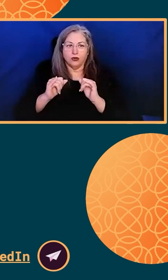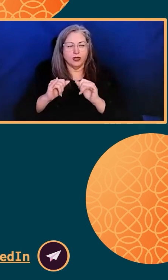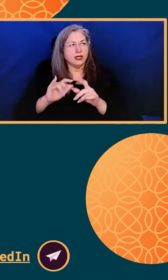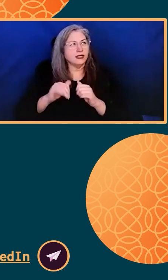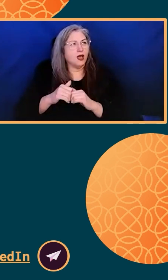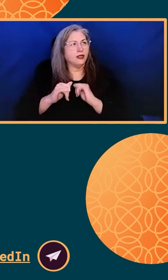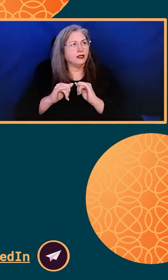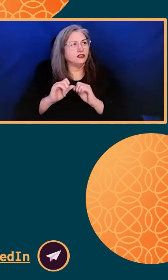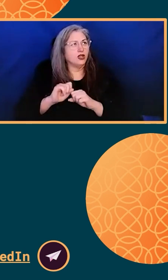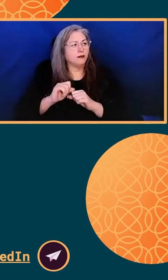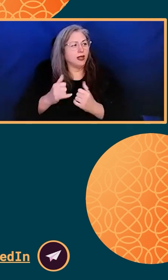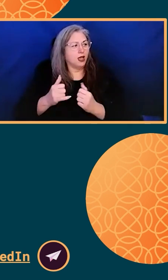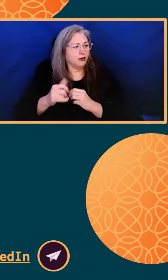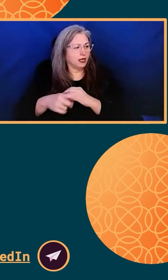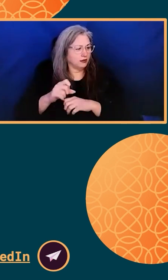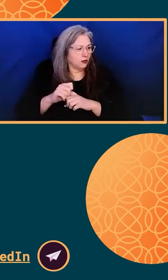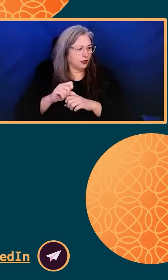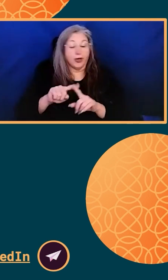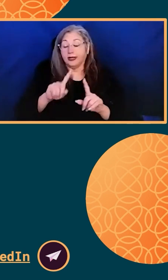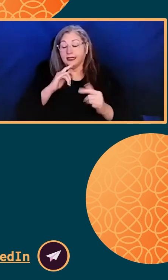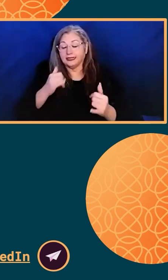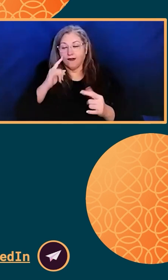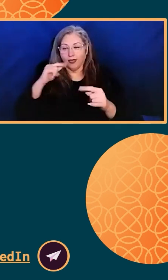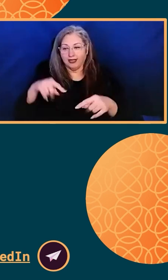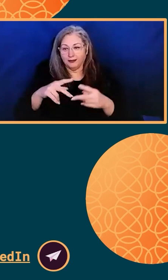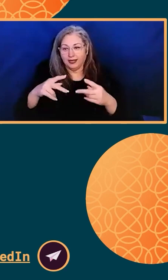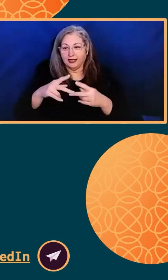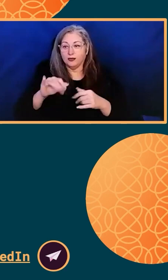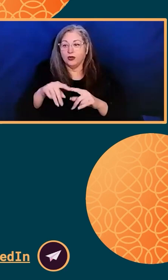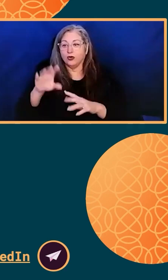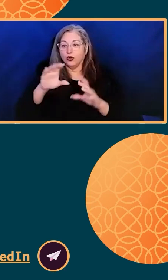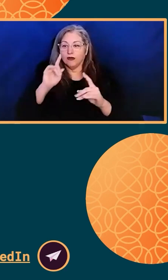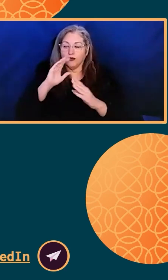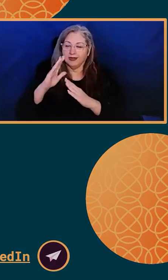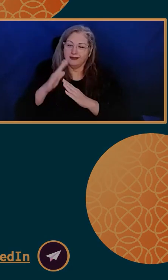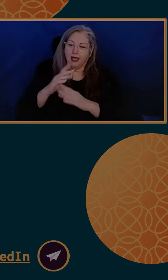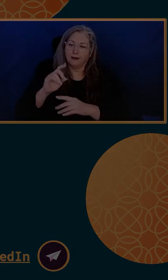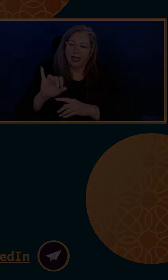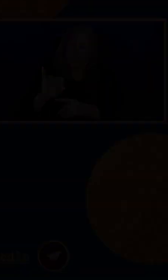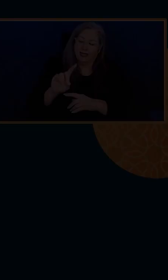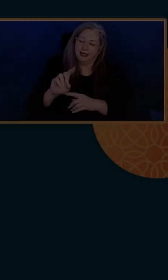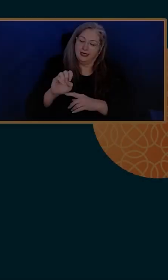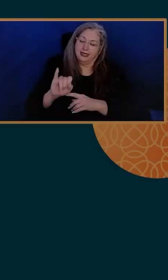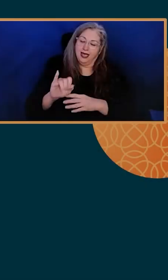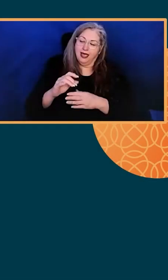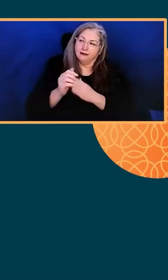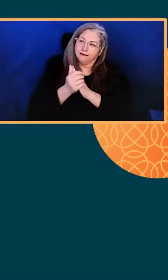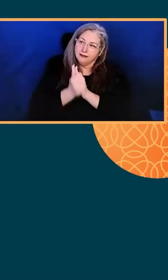job market works? Well, it does now in this space when you're looking at top DEI talent like that.